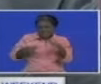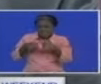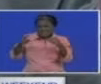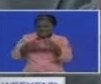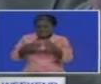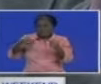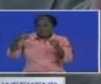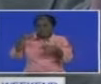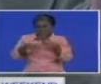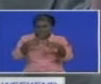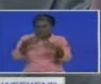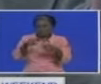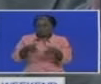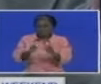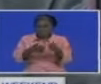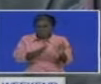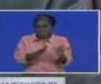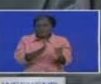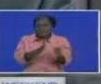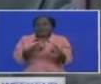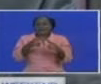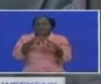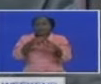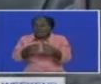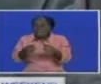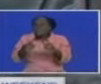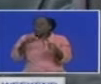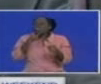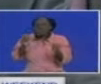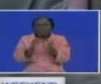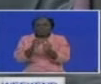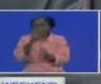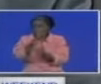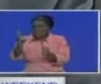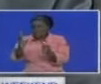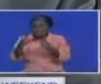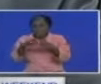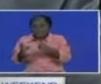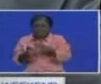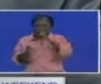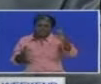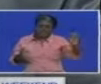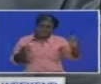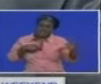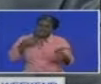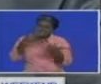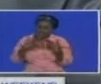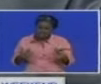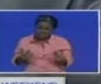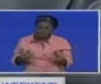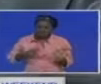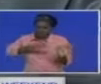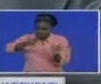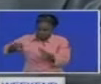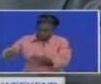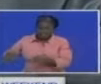made progress in infrastructure development, but not really with the West, with the East. Now, having said that, let me also say